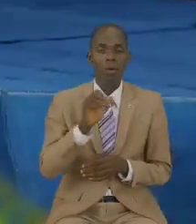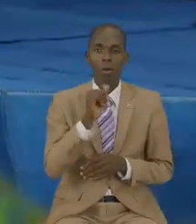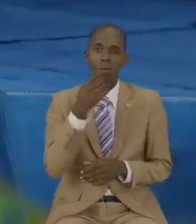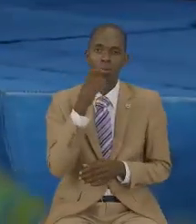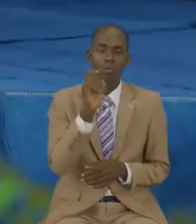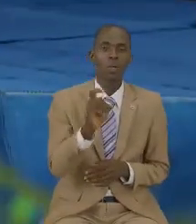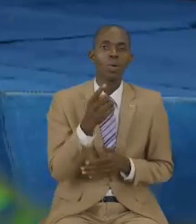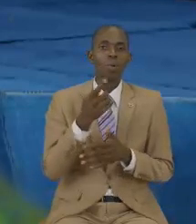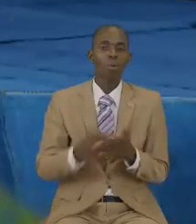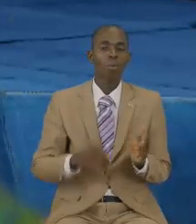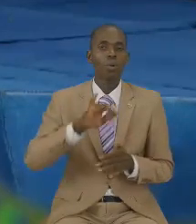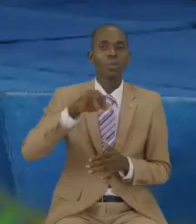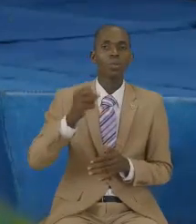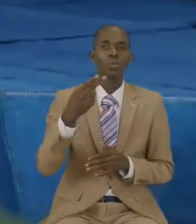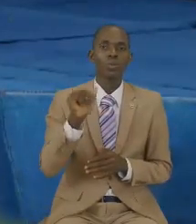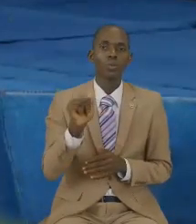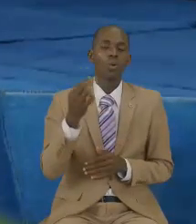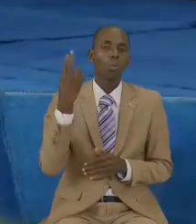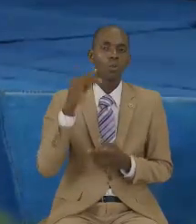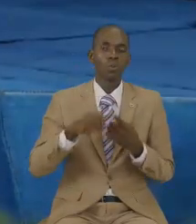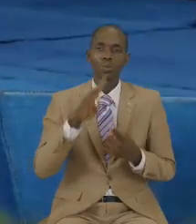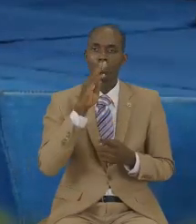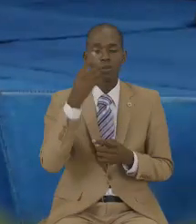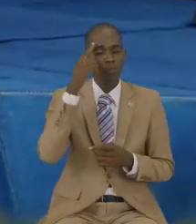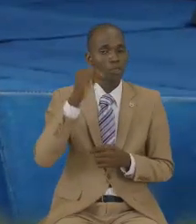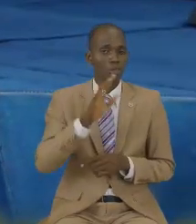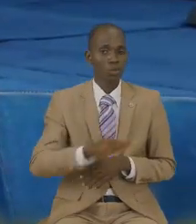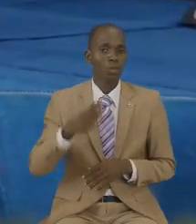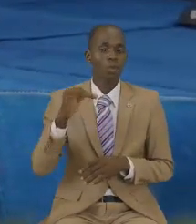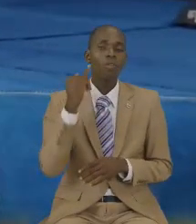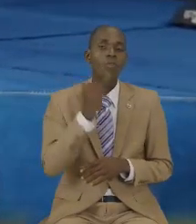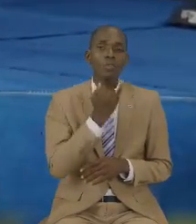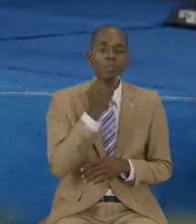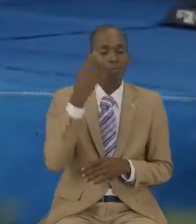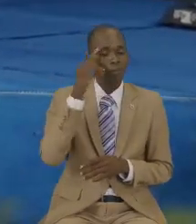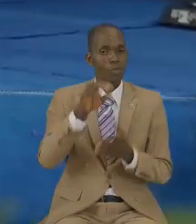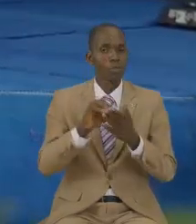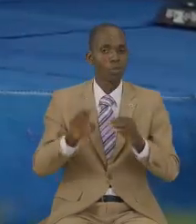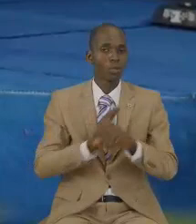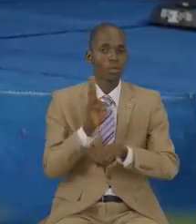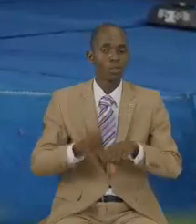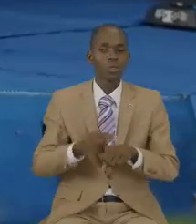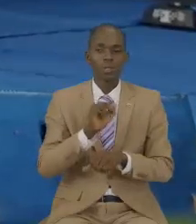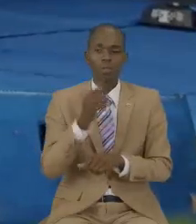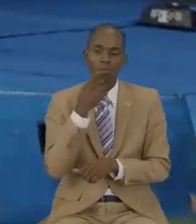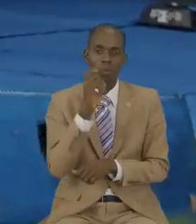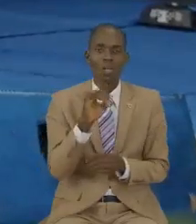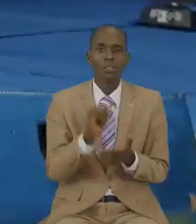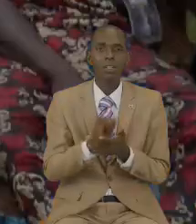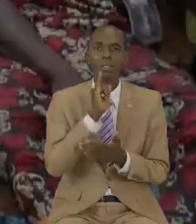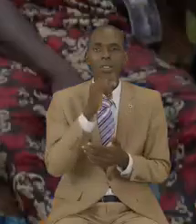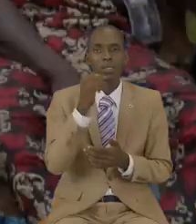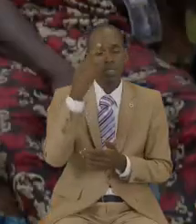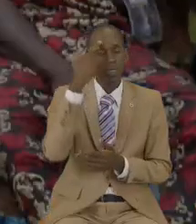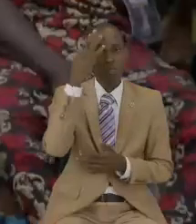he was to be for the children of Israel, for his nation. A charge. And that is the reason we're